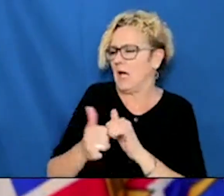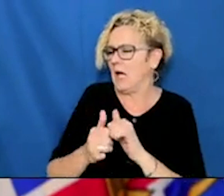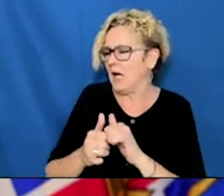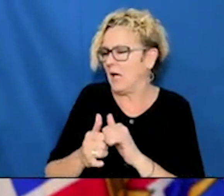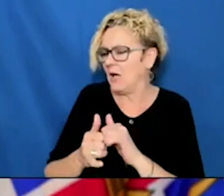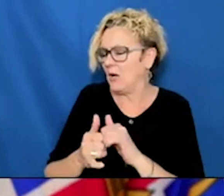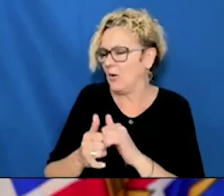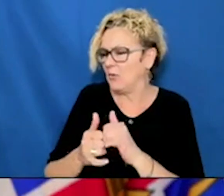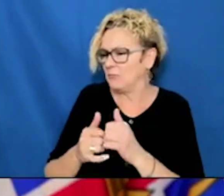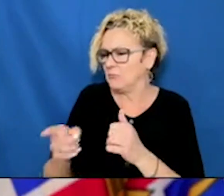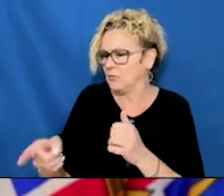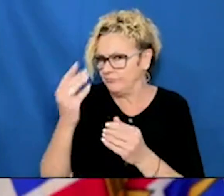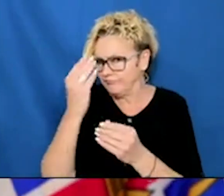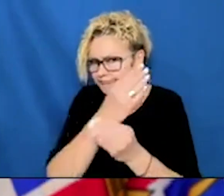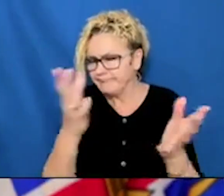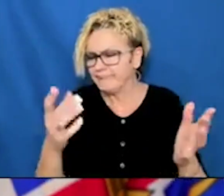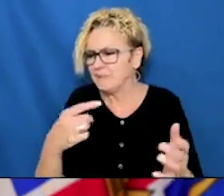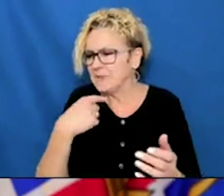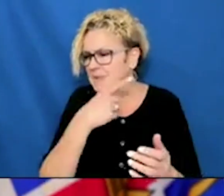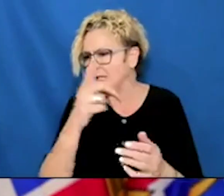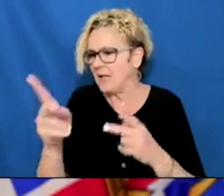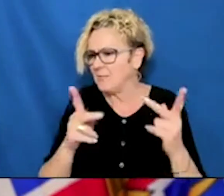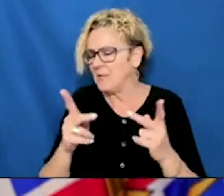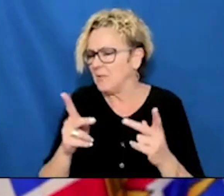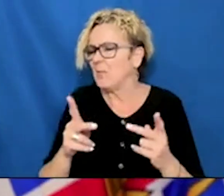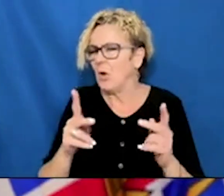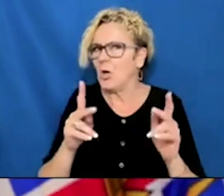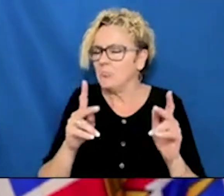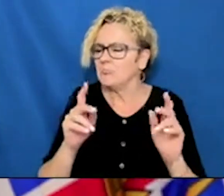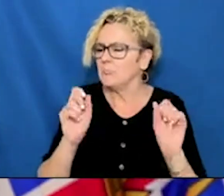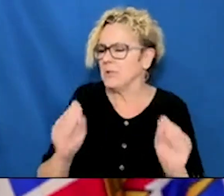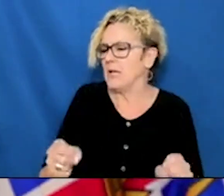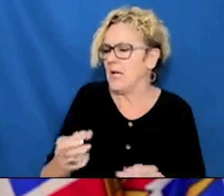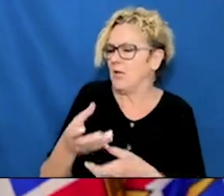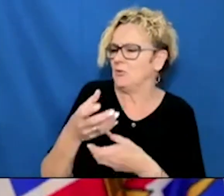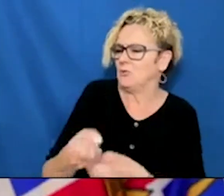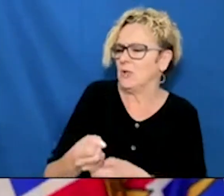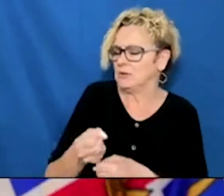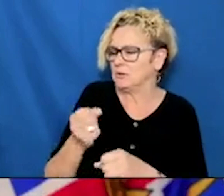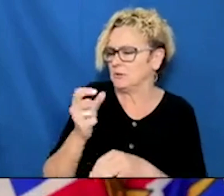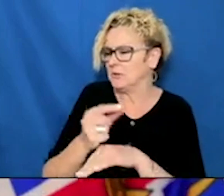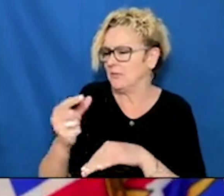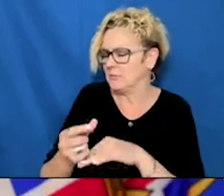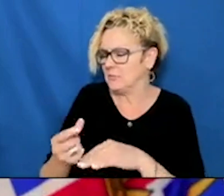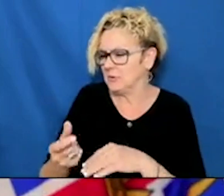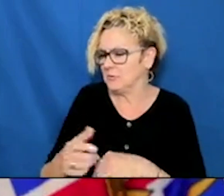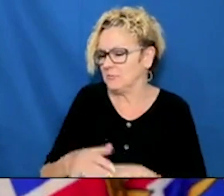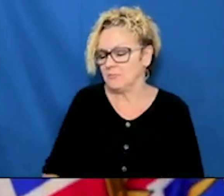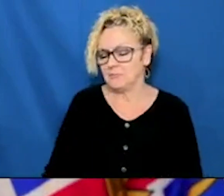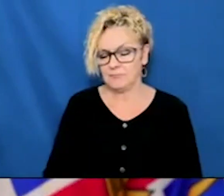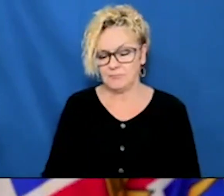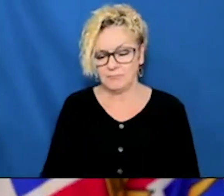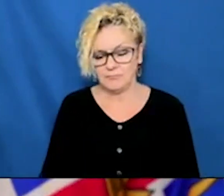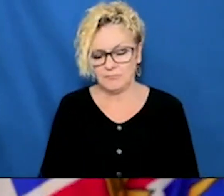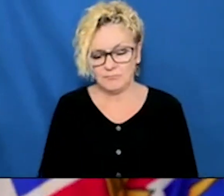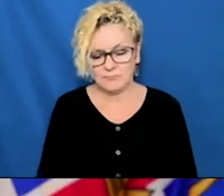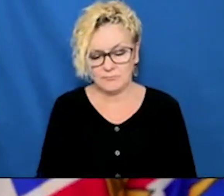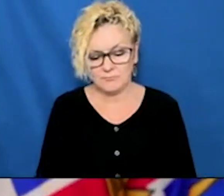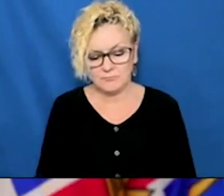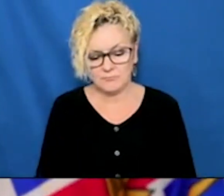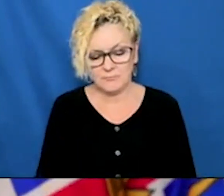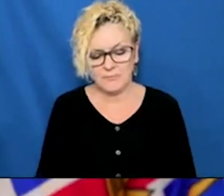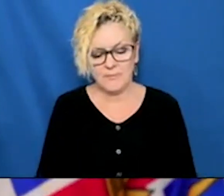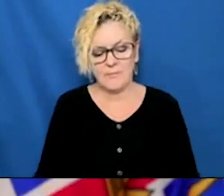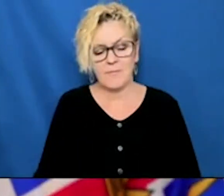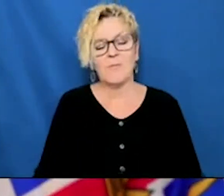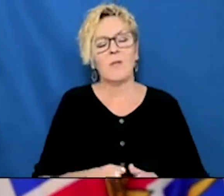we need to know. Well, I mean, I know you want to hear from him, but I can't tell you that this is